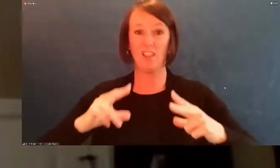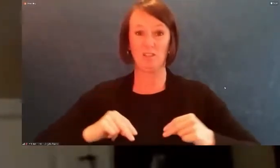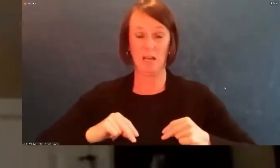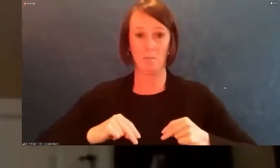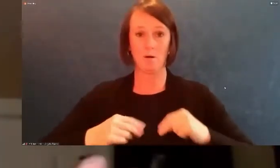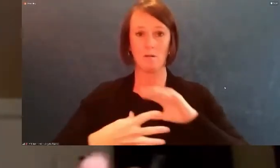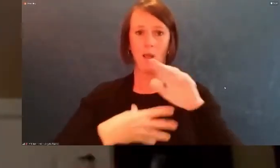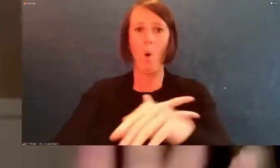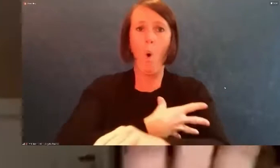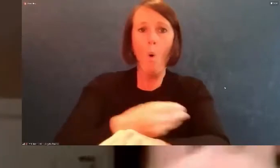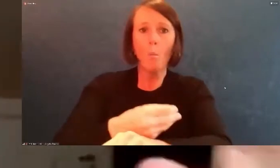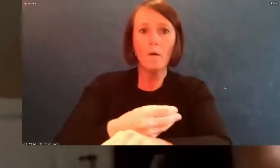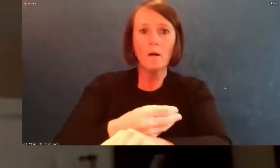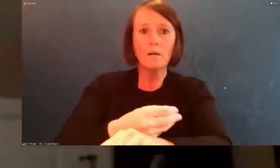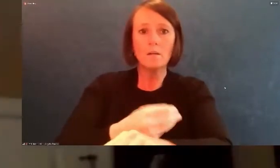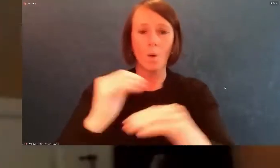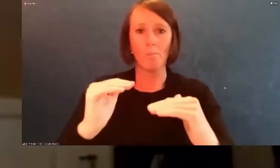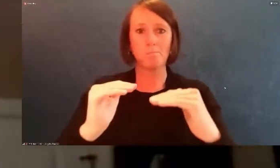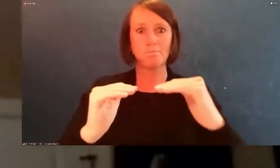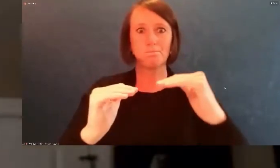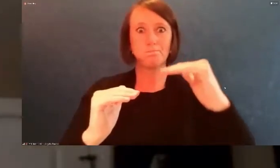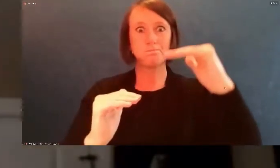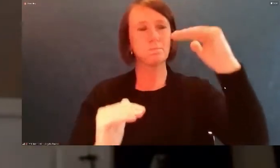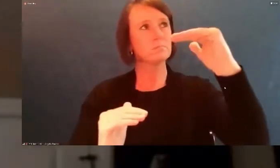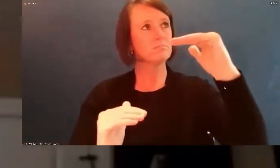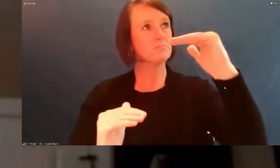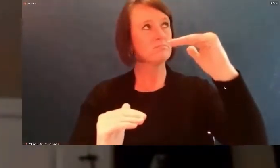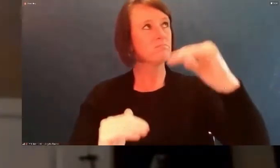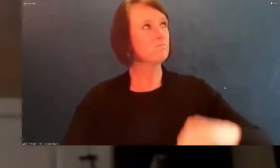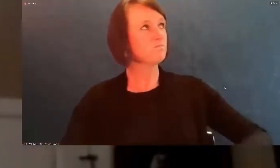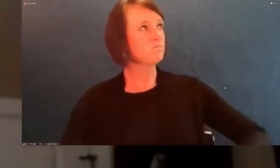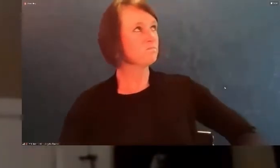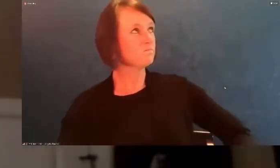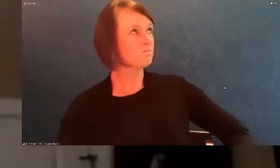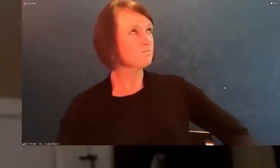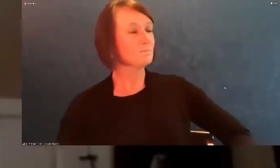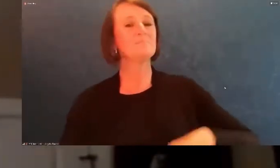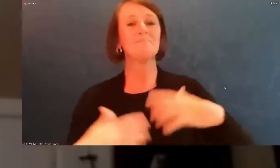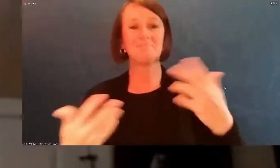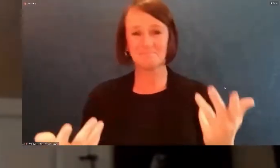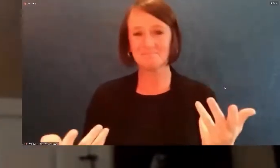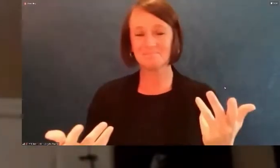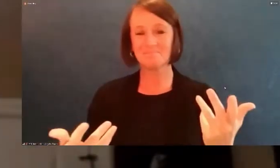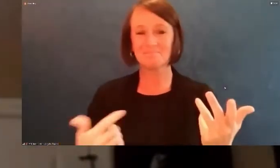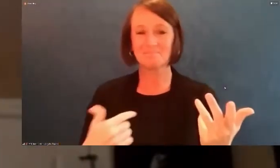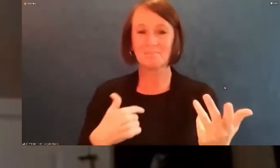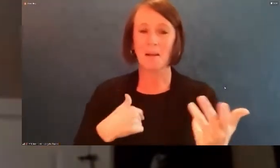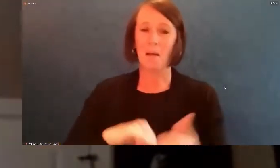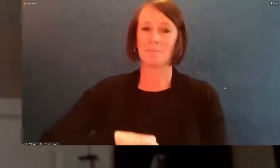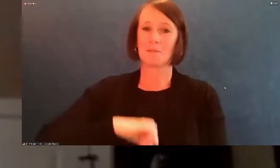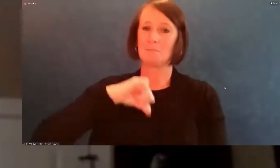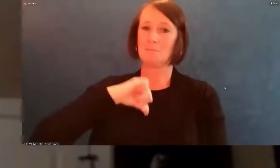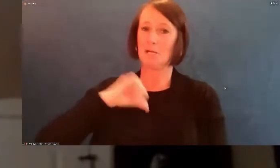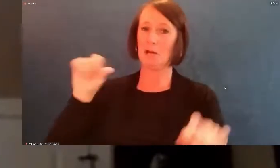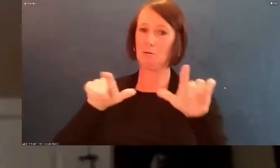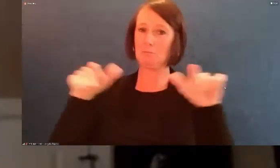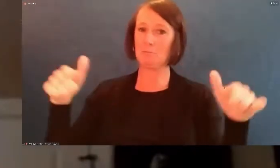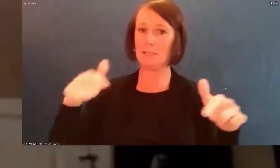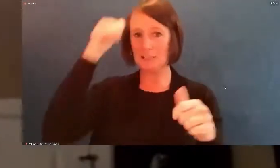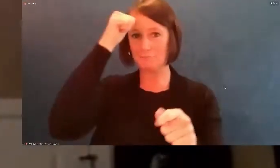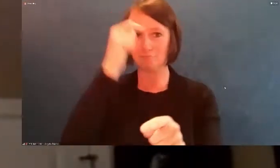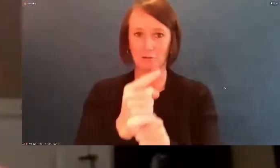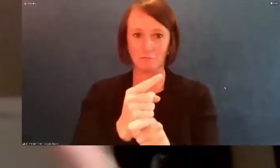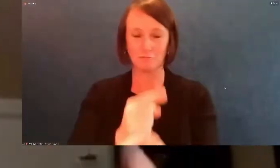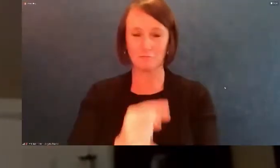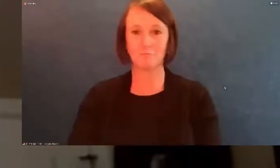calcium from me so that they could get strong from my strength. That's what a good big brother does. That's what a good Fort Smither does.